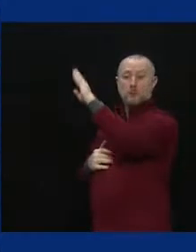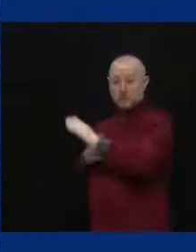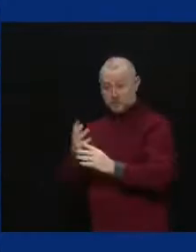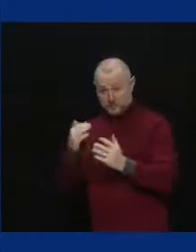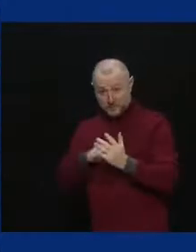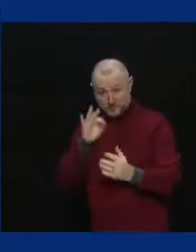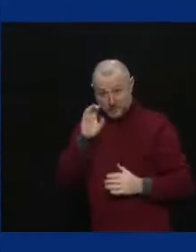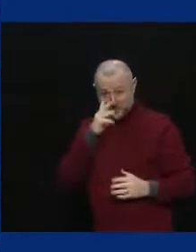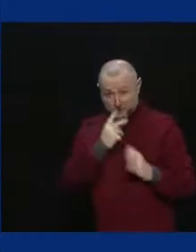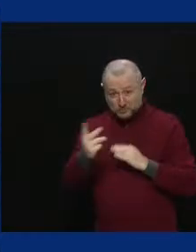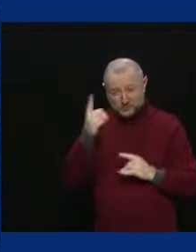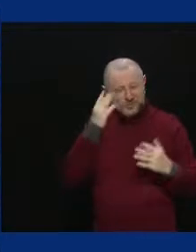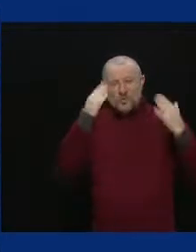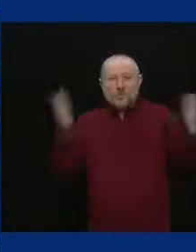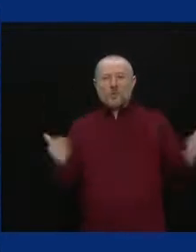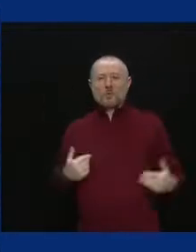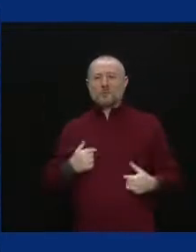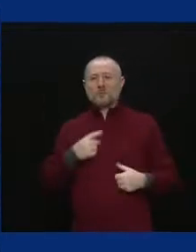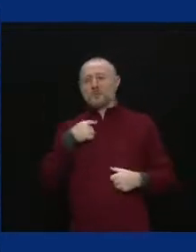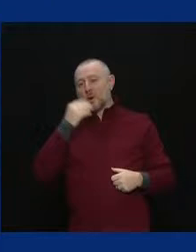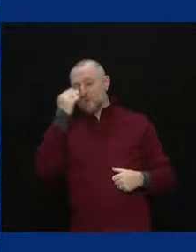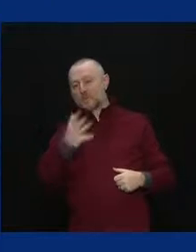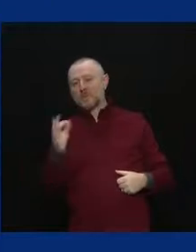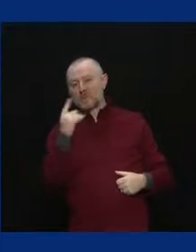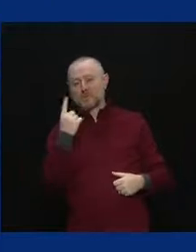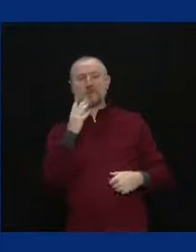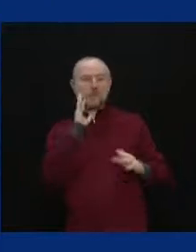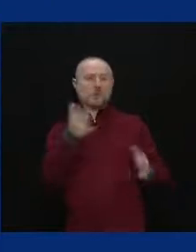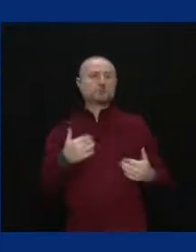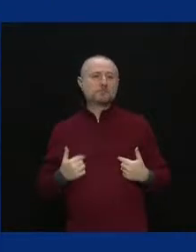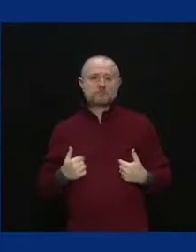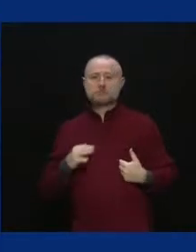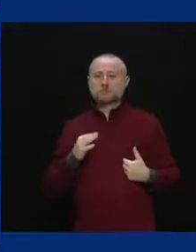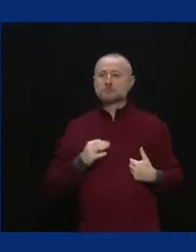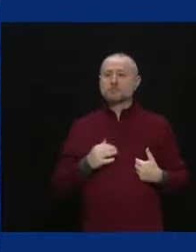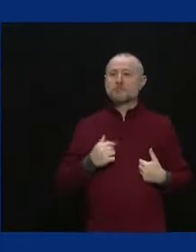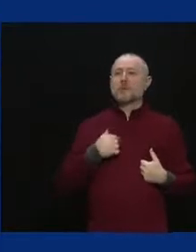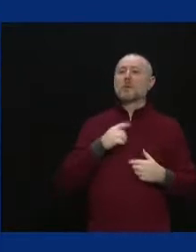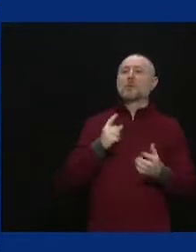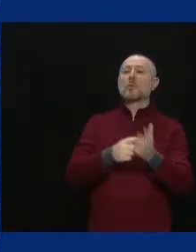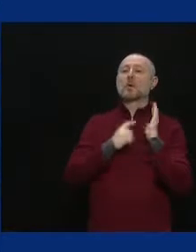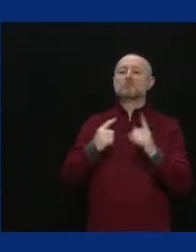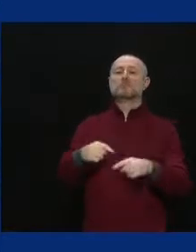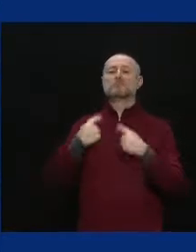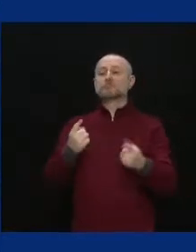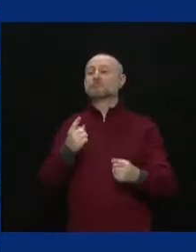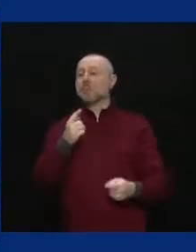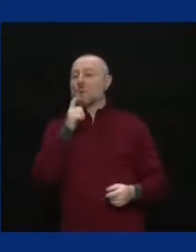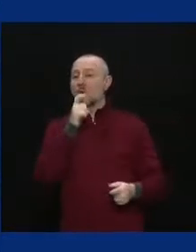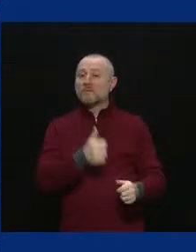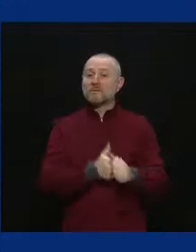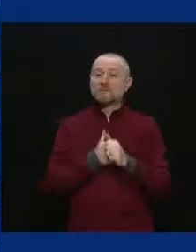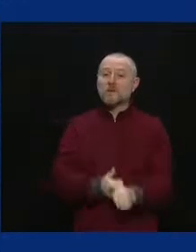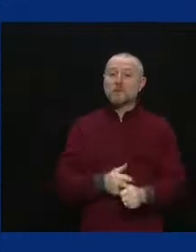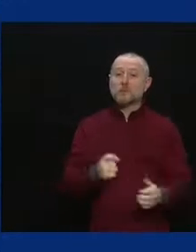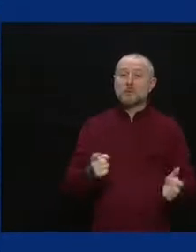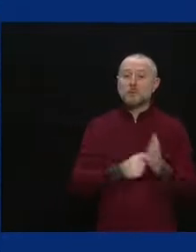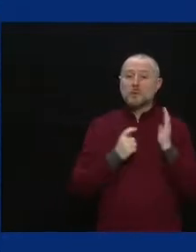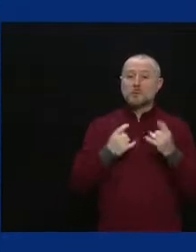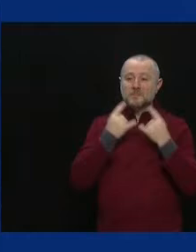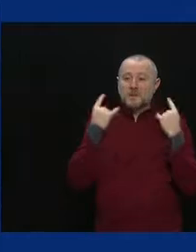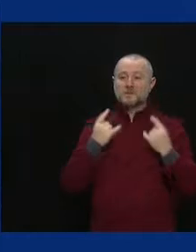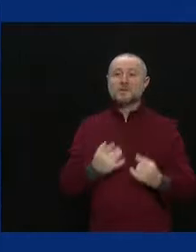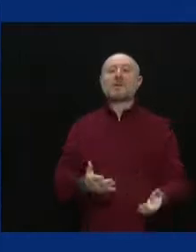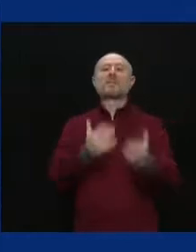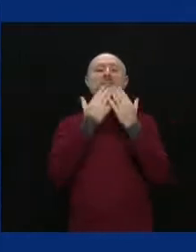indoor, the mask or vaccination requirement, which has been, and I want to thank everybody who followed that. I mean, all the business owners